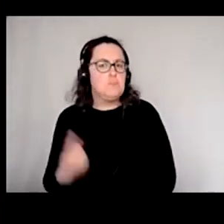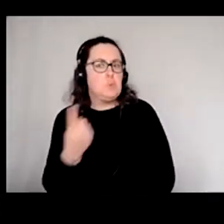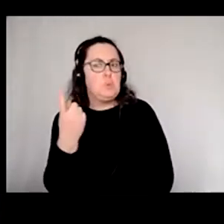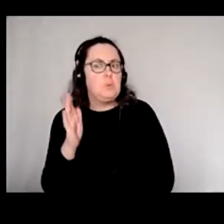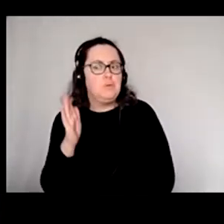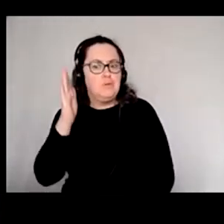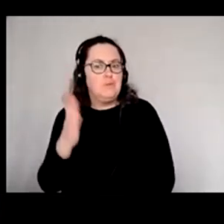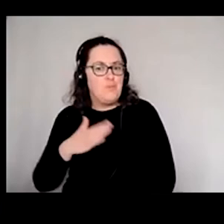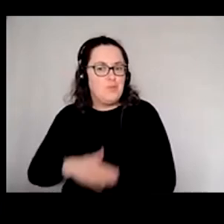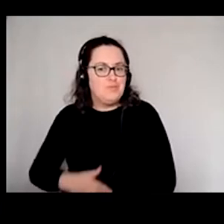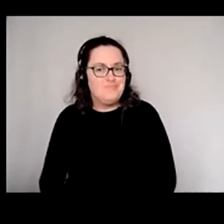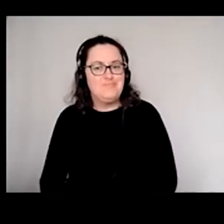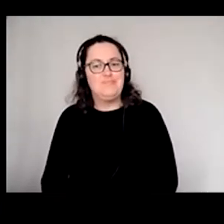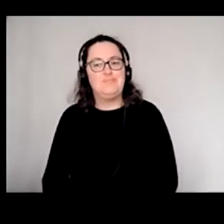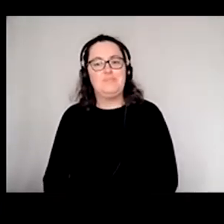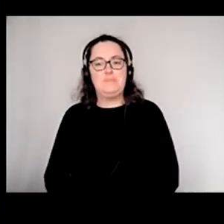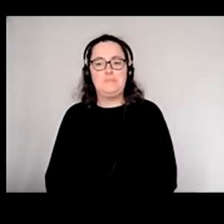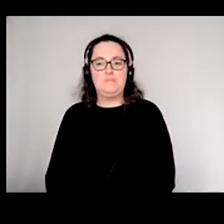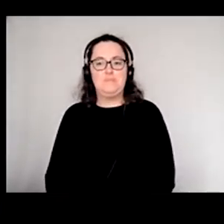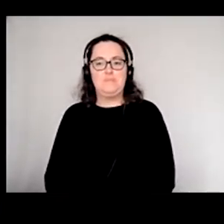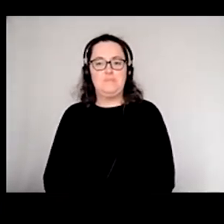crack at that.